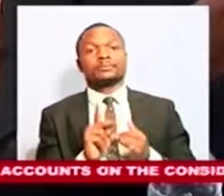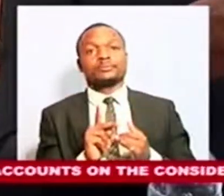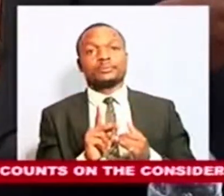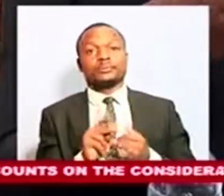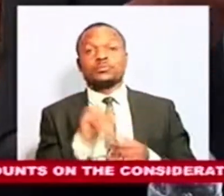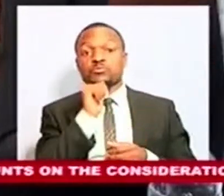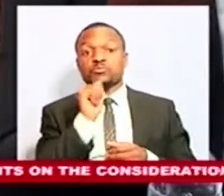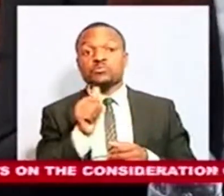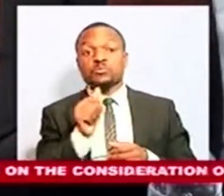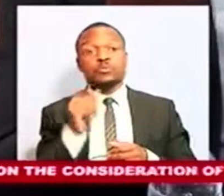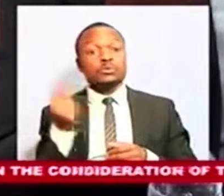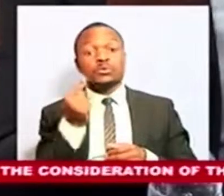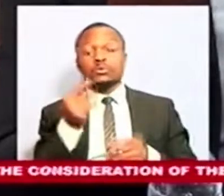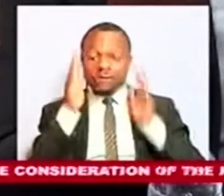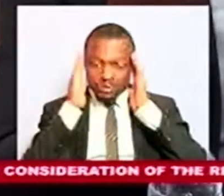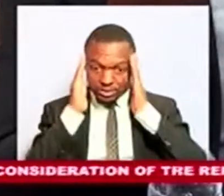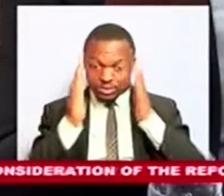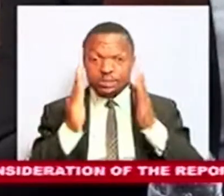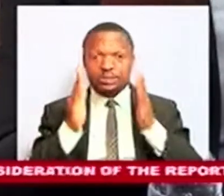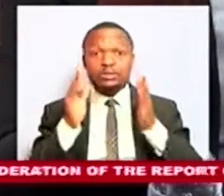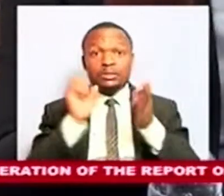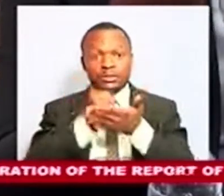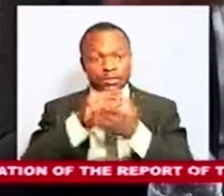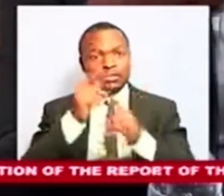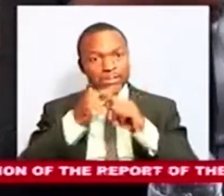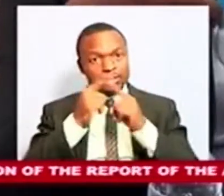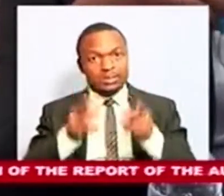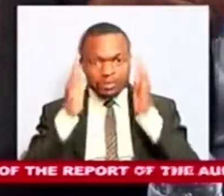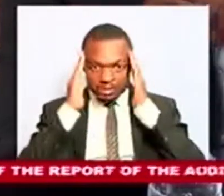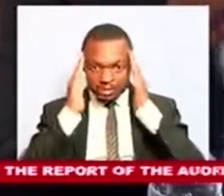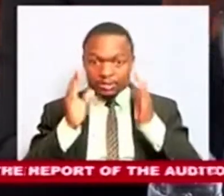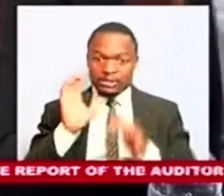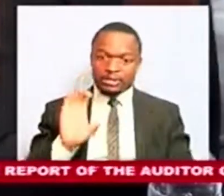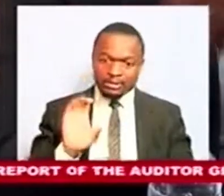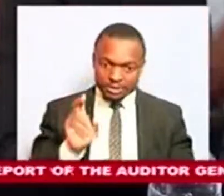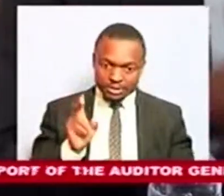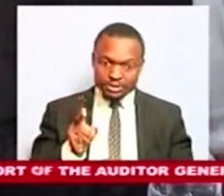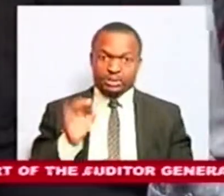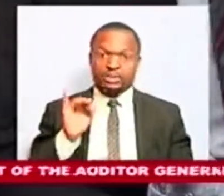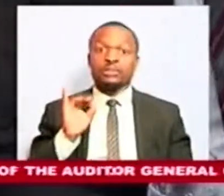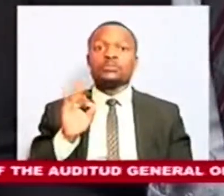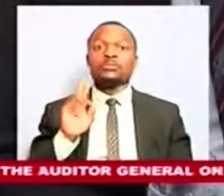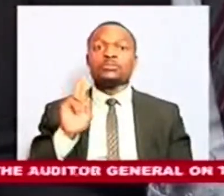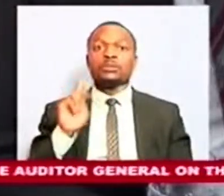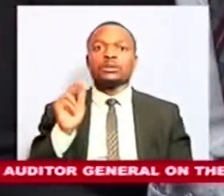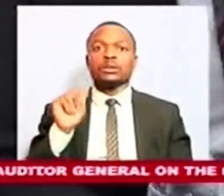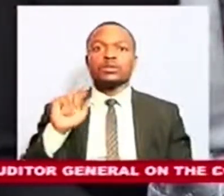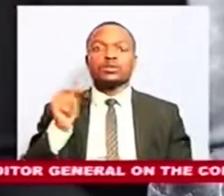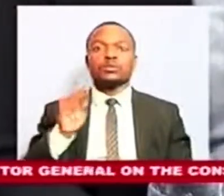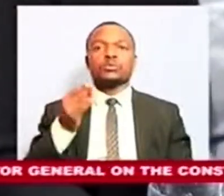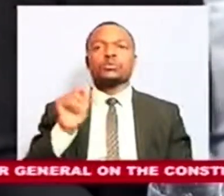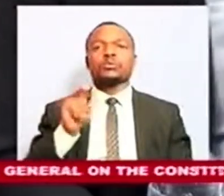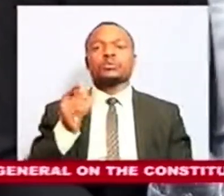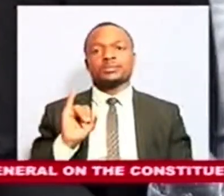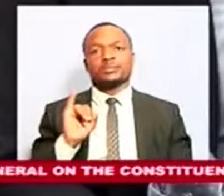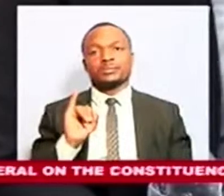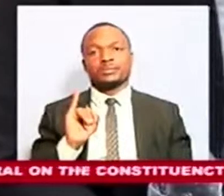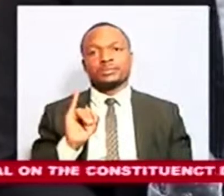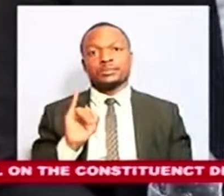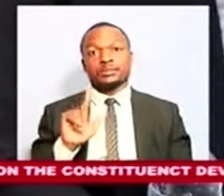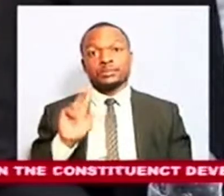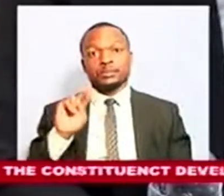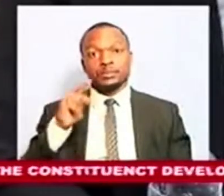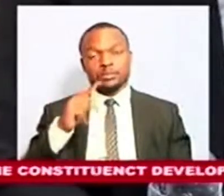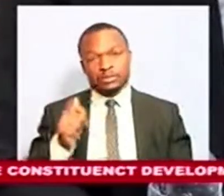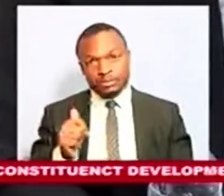They don't only attend to Samfya, they also attend, I think, to Chifunabuli, Lunga, and yes. So...